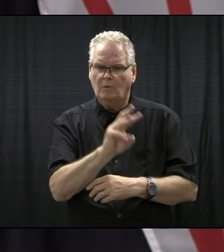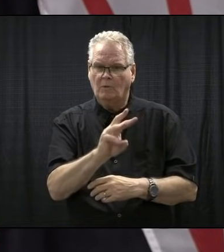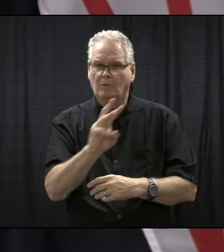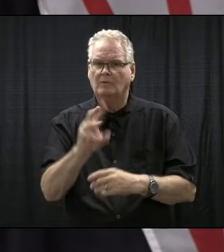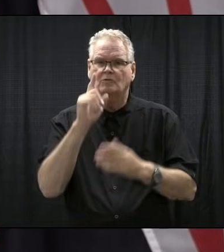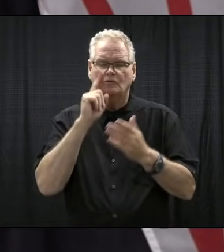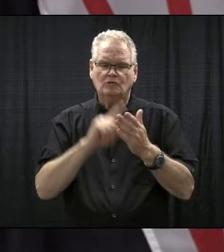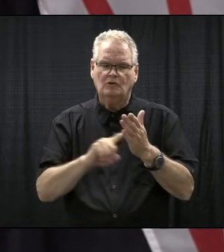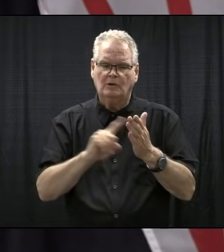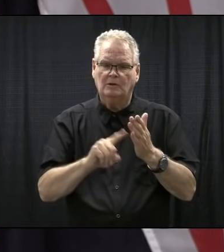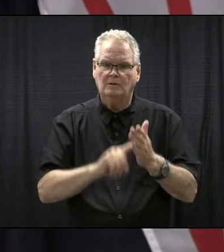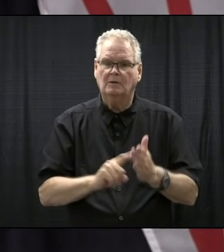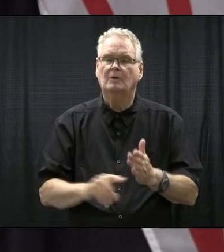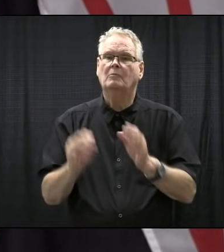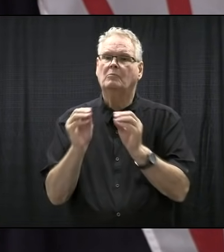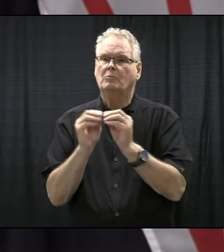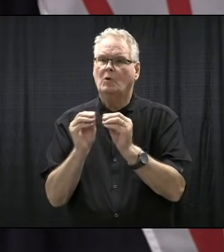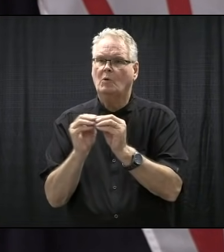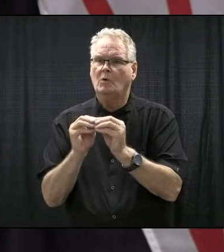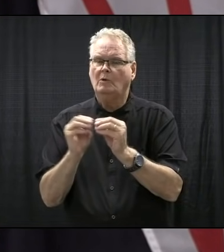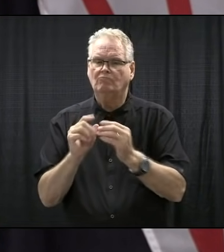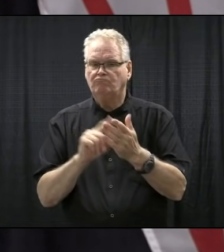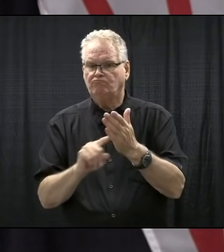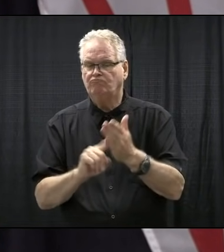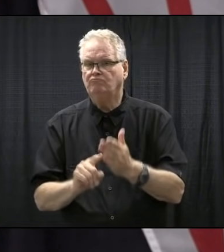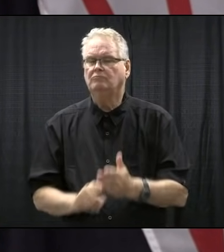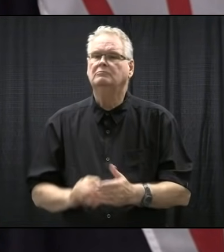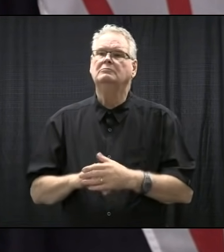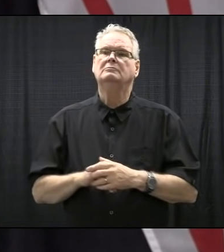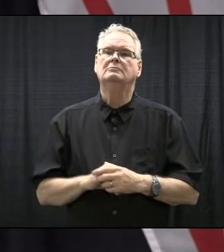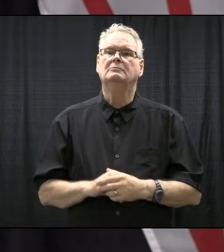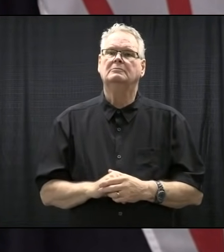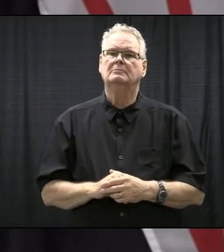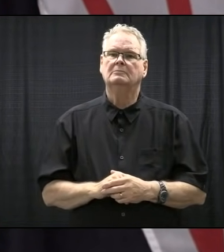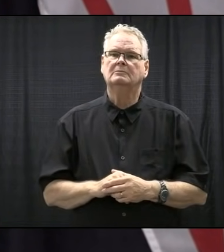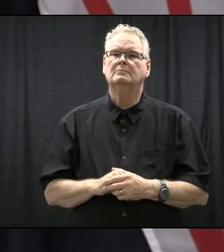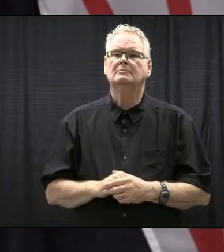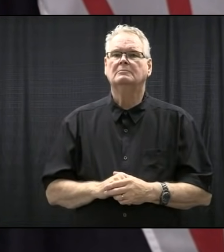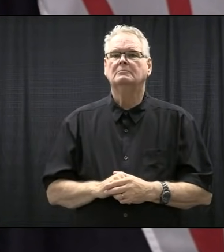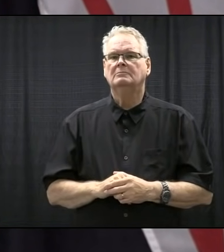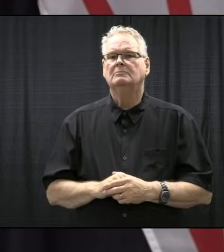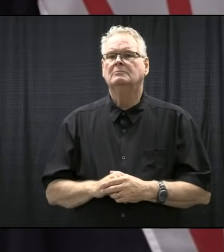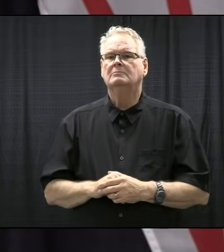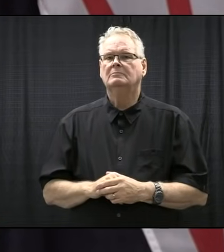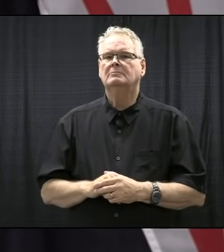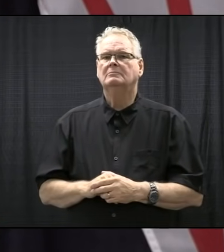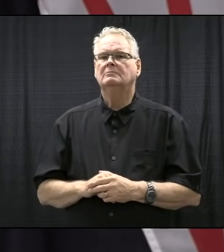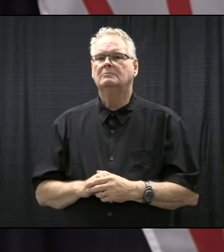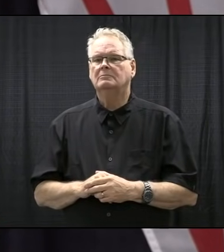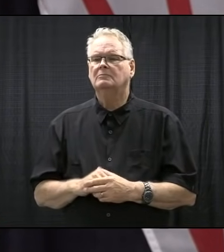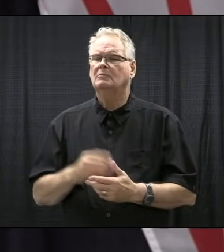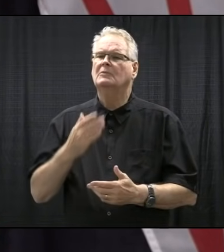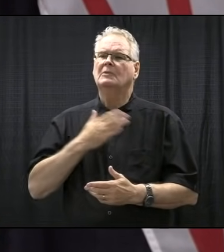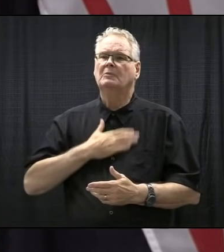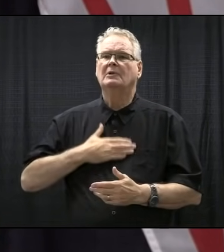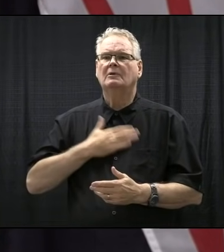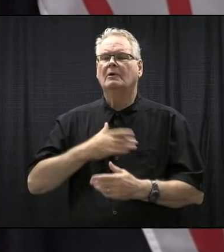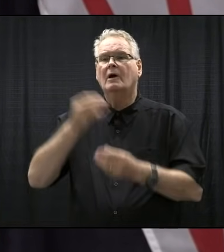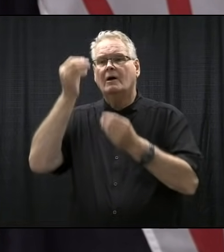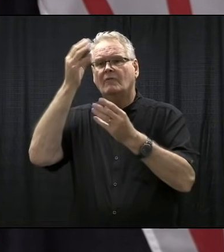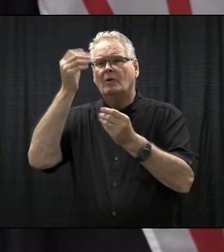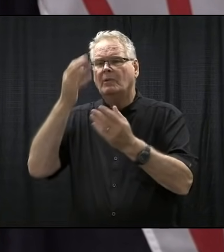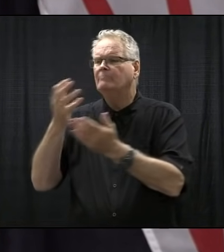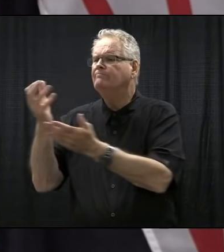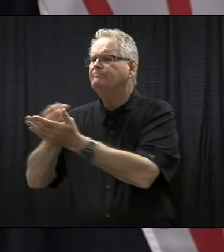too. So I would encourage people to use those sources for that kind of information so that we can devote